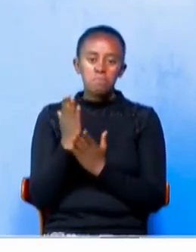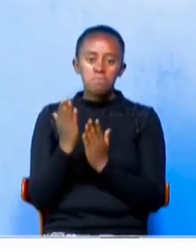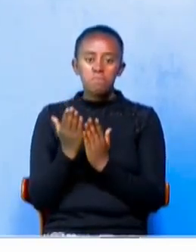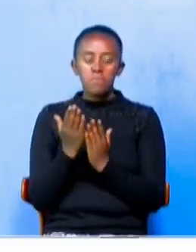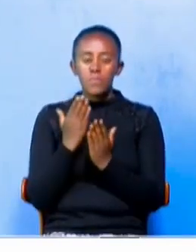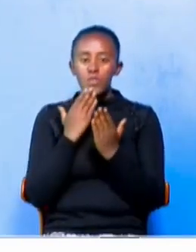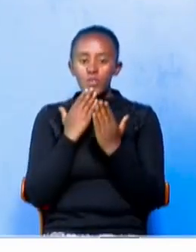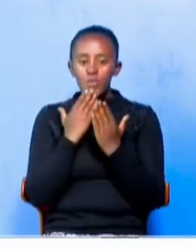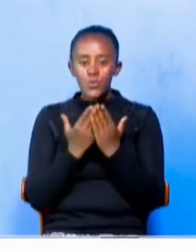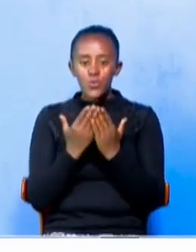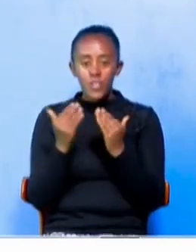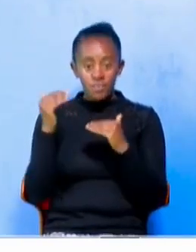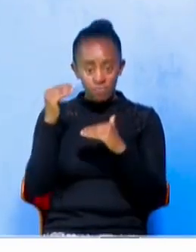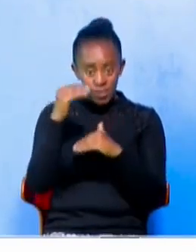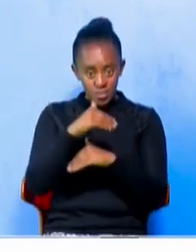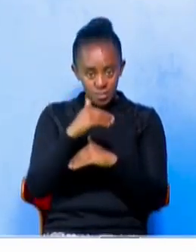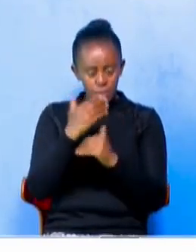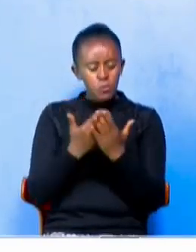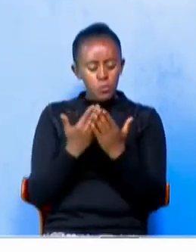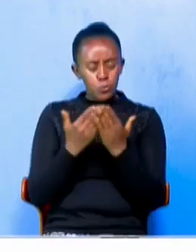good evening.